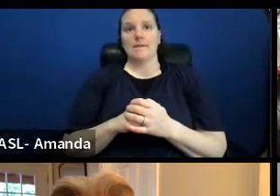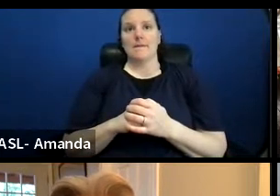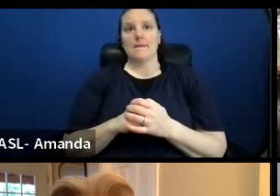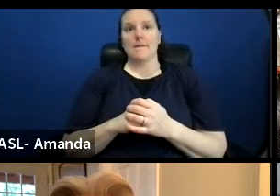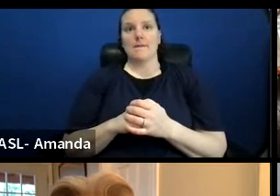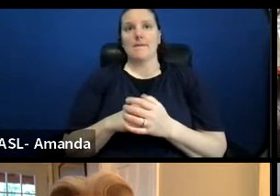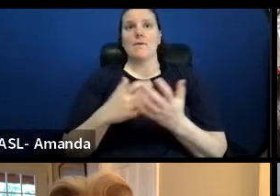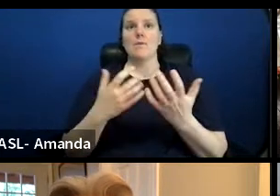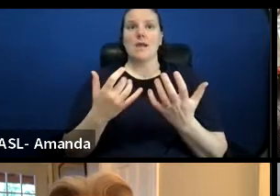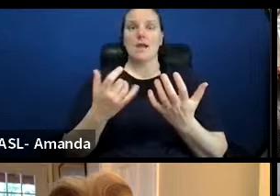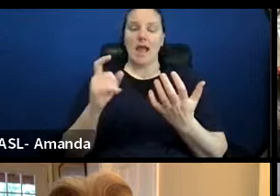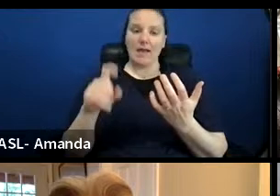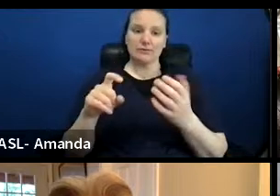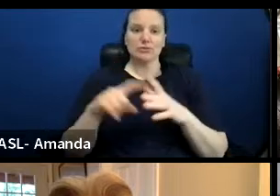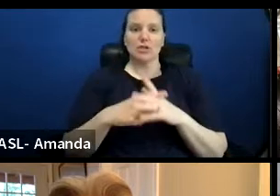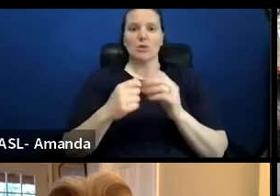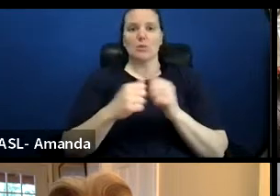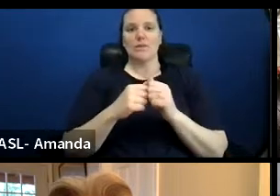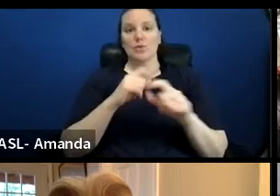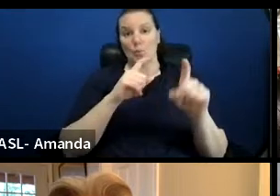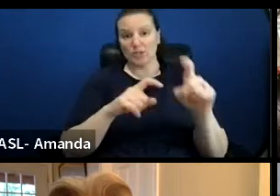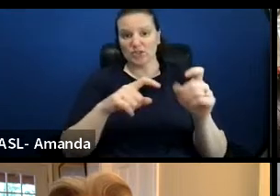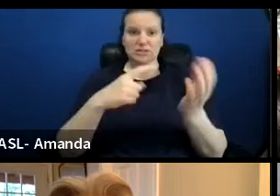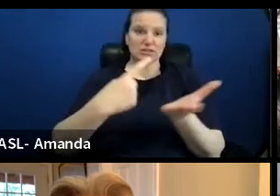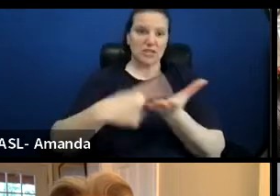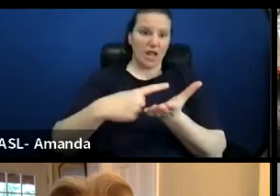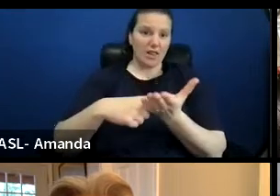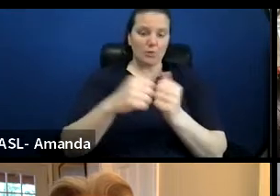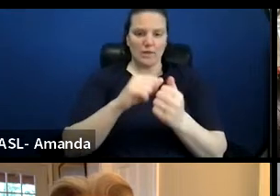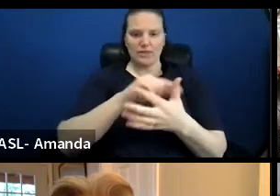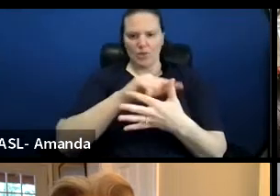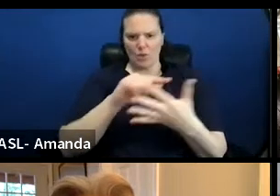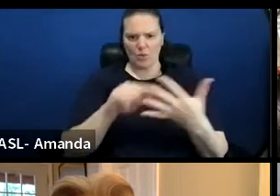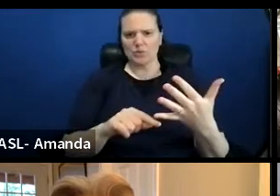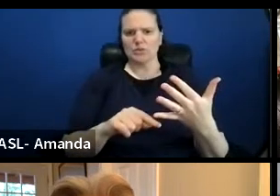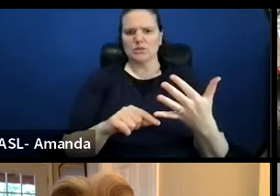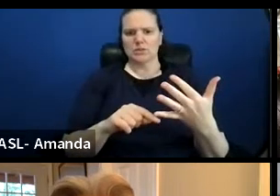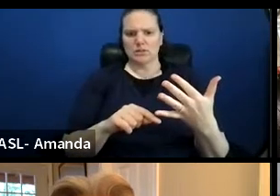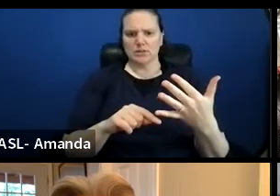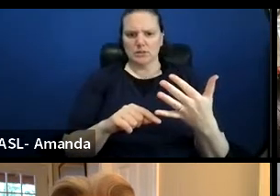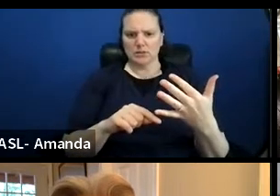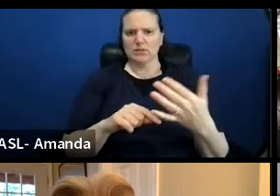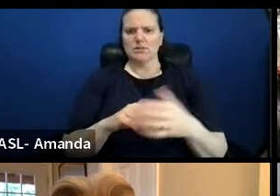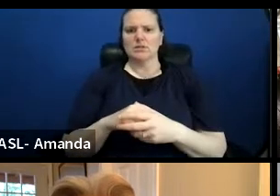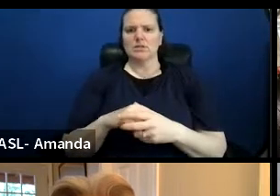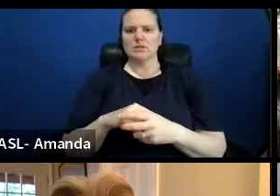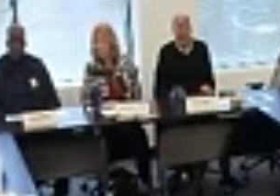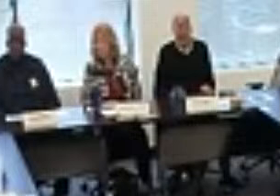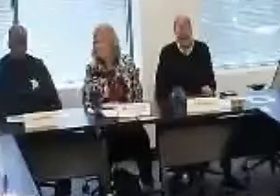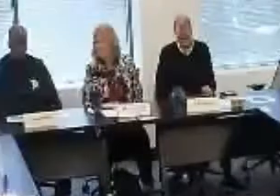dialogue on, but I think that it's all intended to be reflective of kind of the impacts from dialogue.